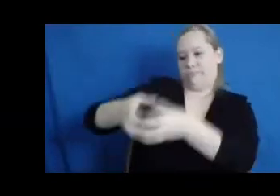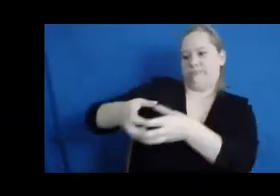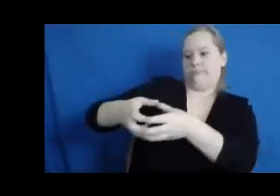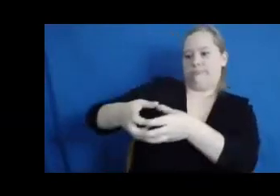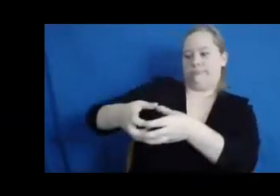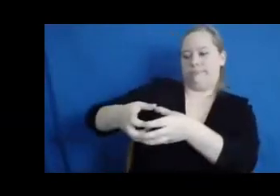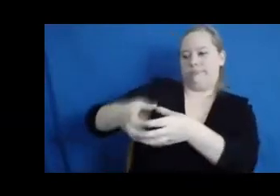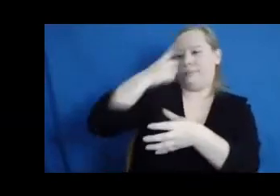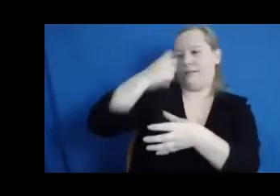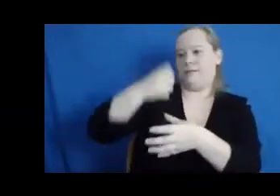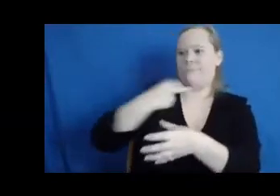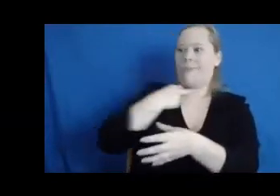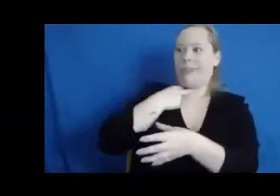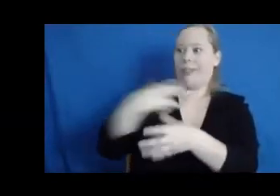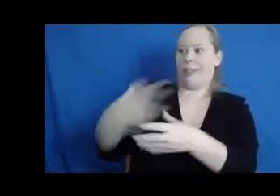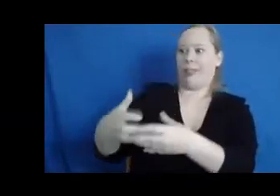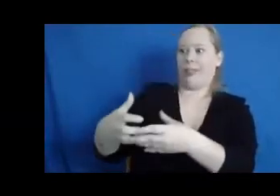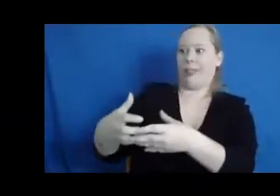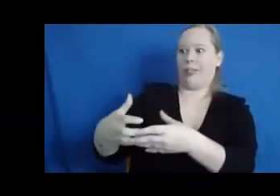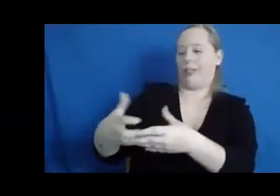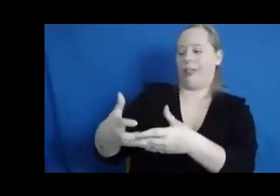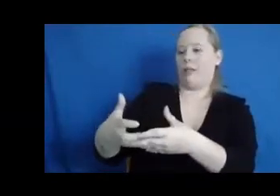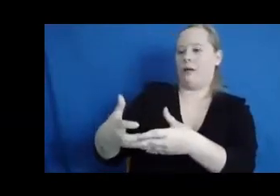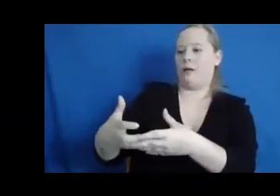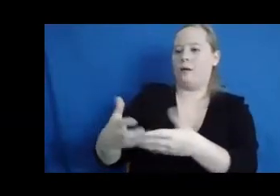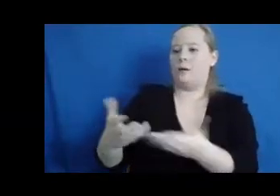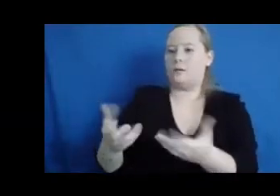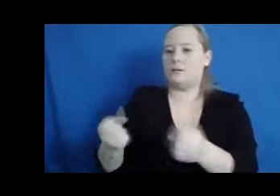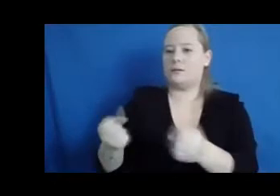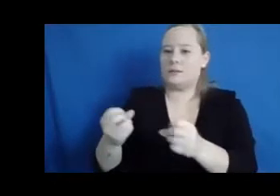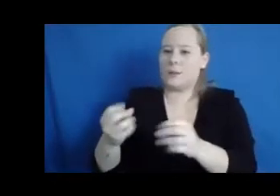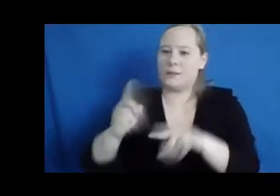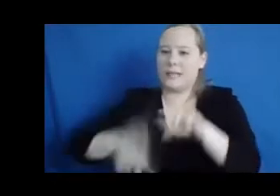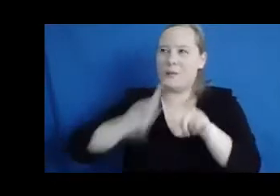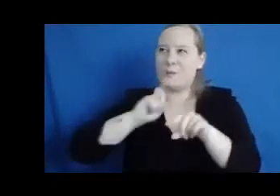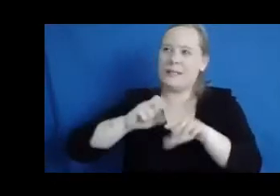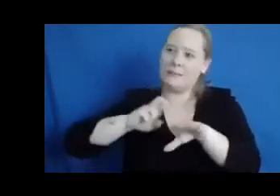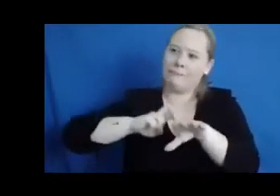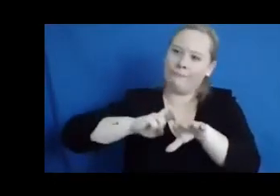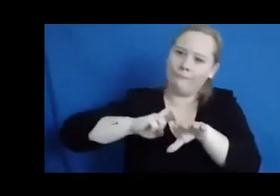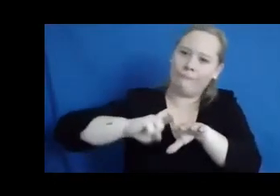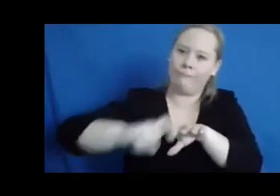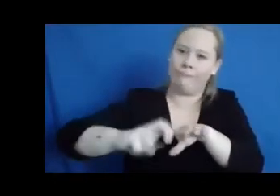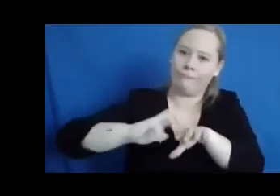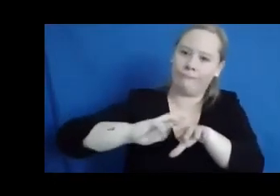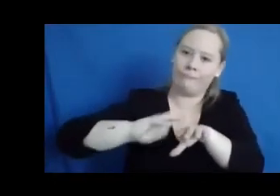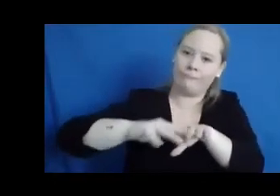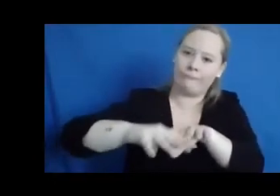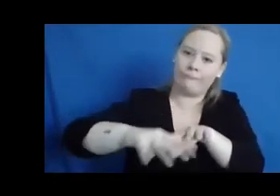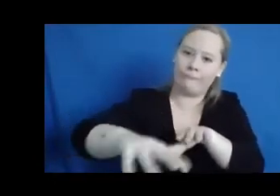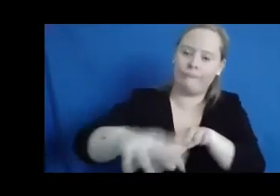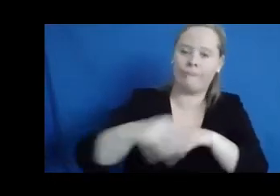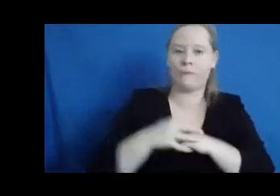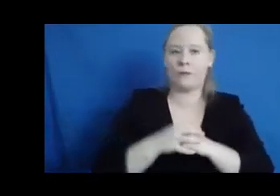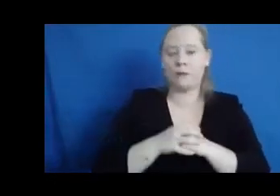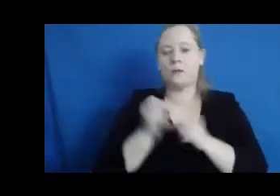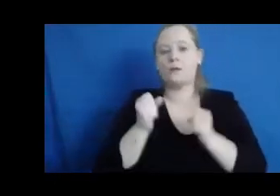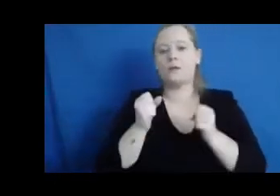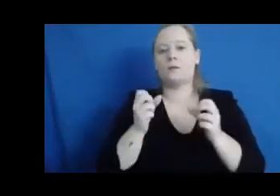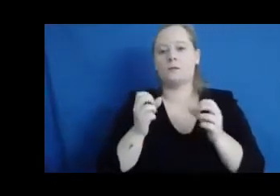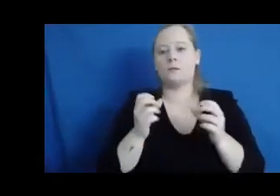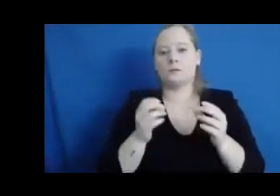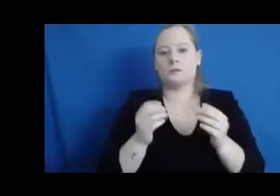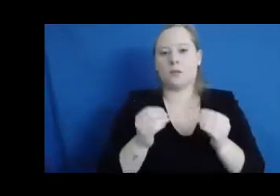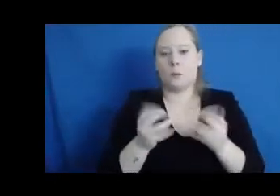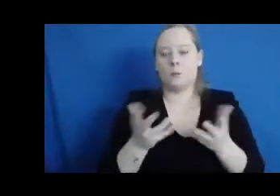conditions causing them to precipitate out or bind up on clays. So we have a